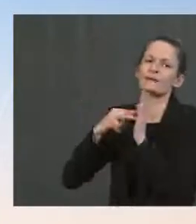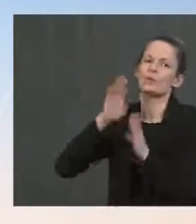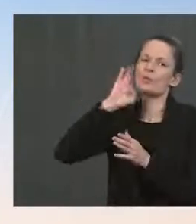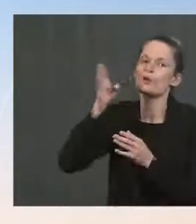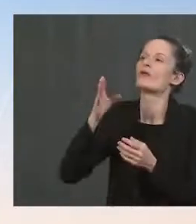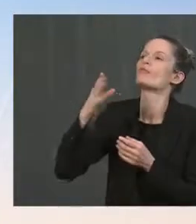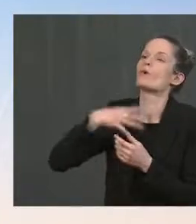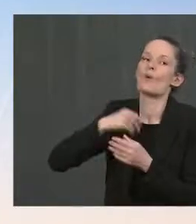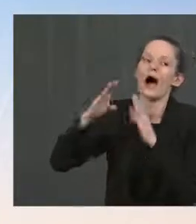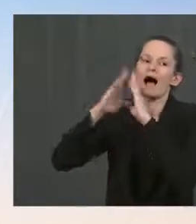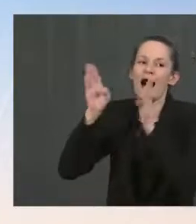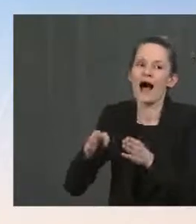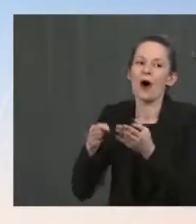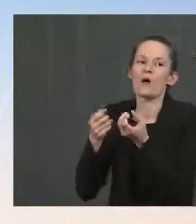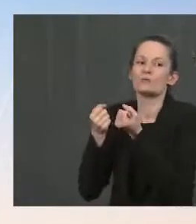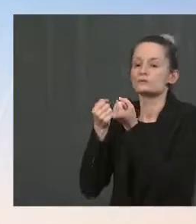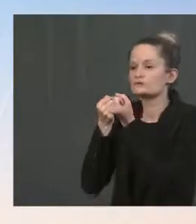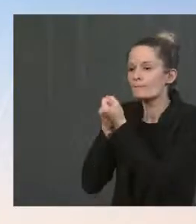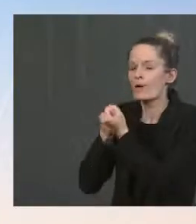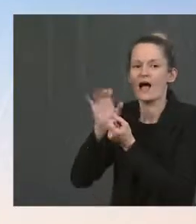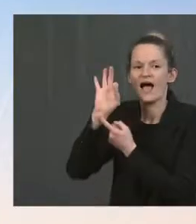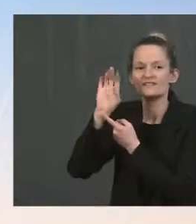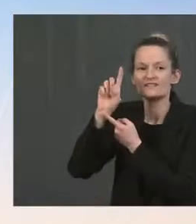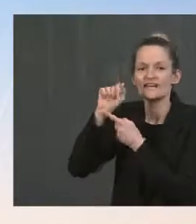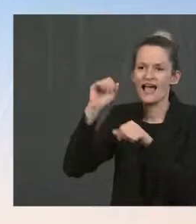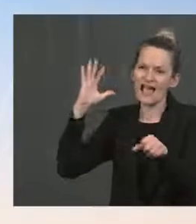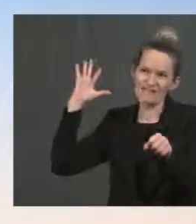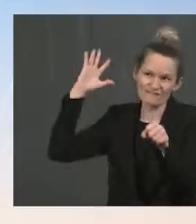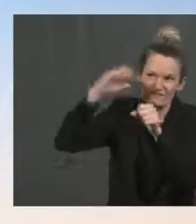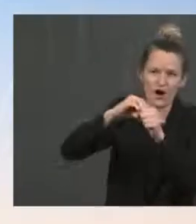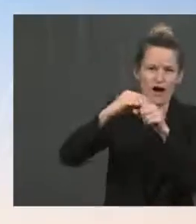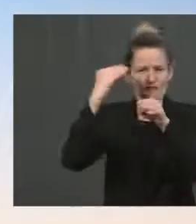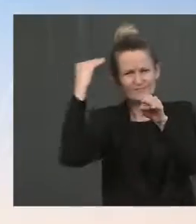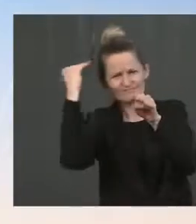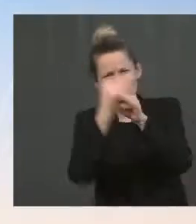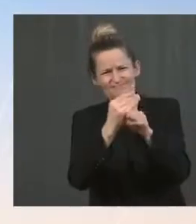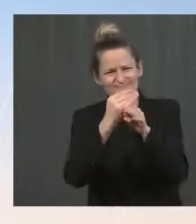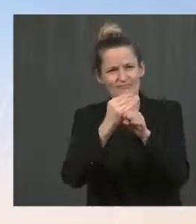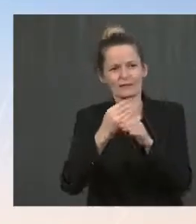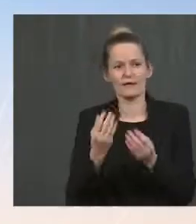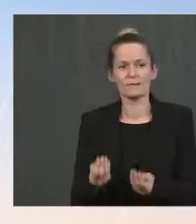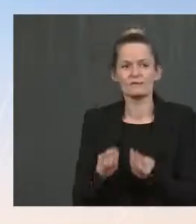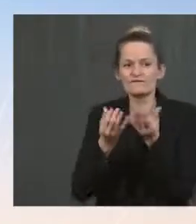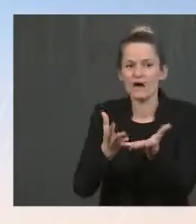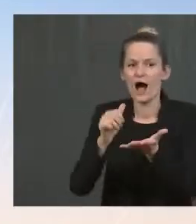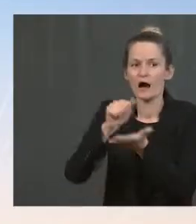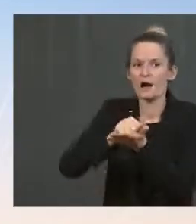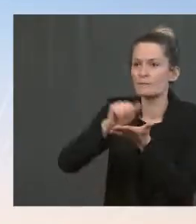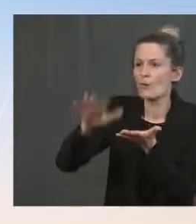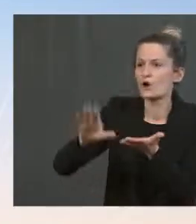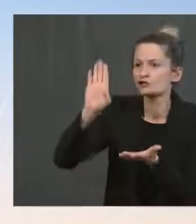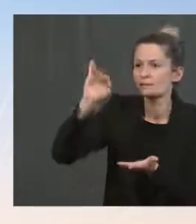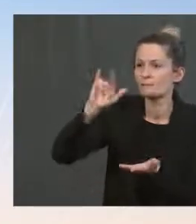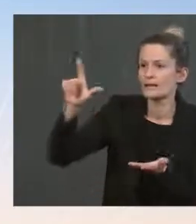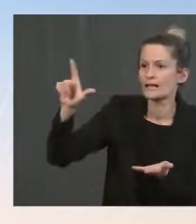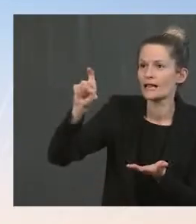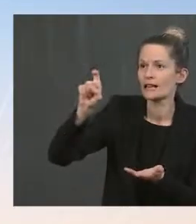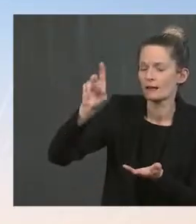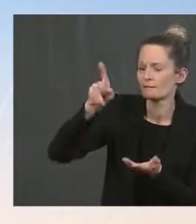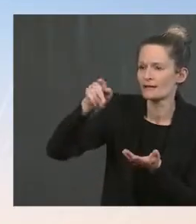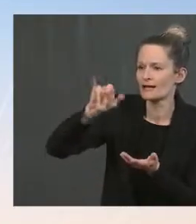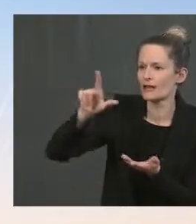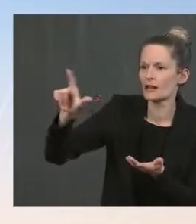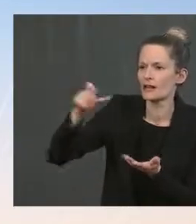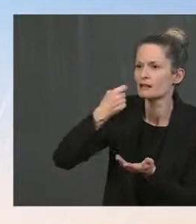on mifepristone, the so-called abortion pill? This is a decision that the FDA has to make on their own based on